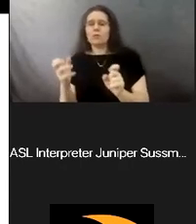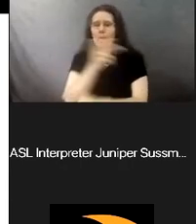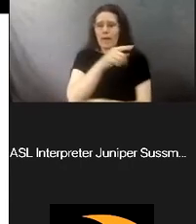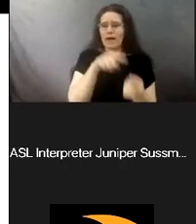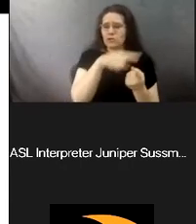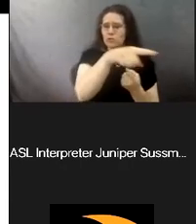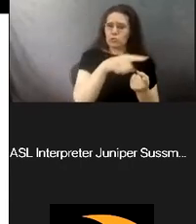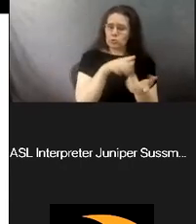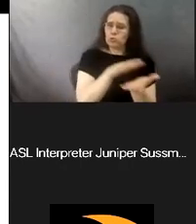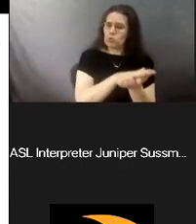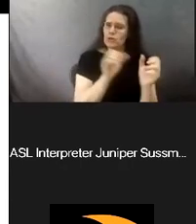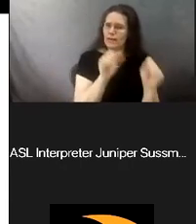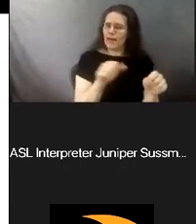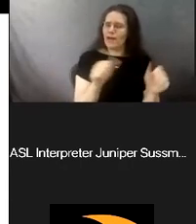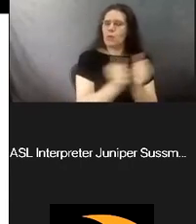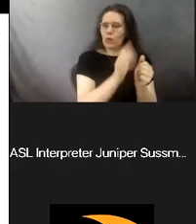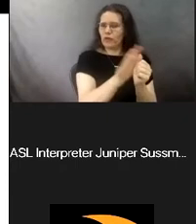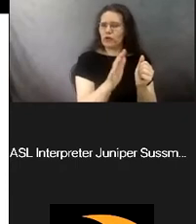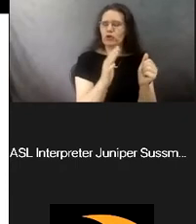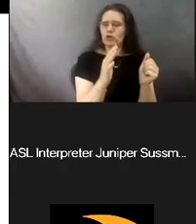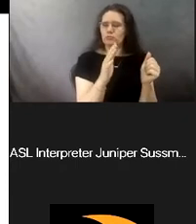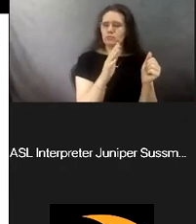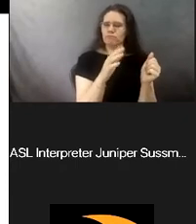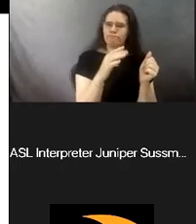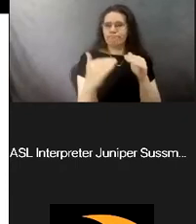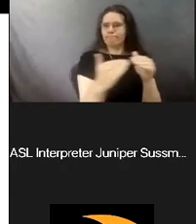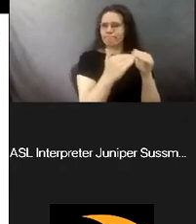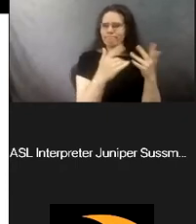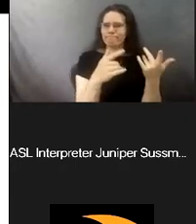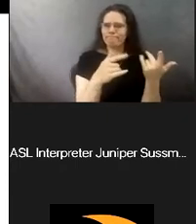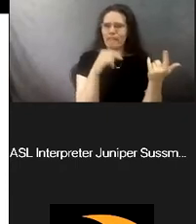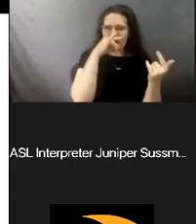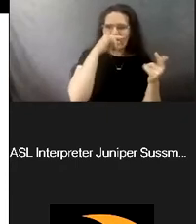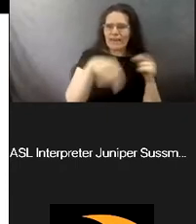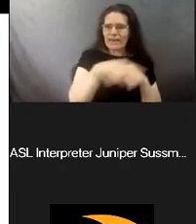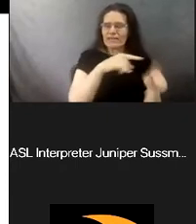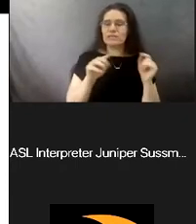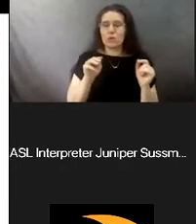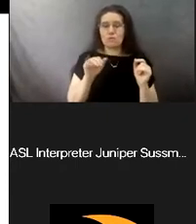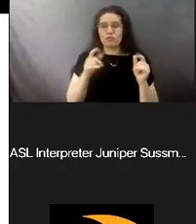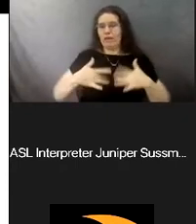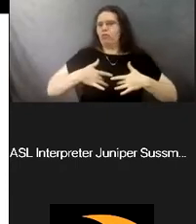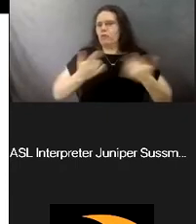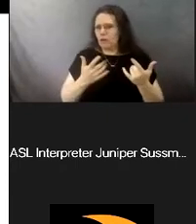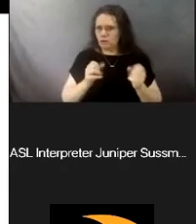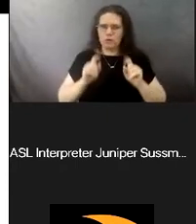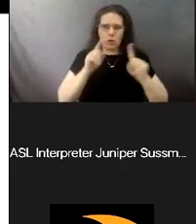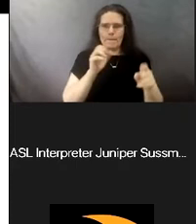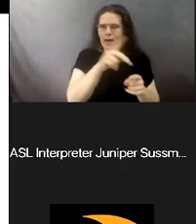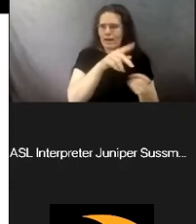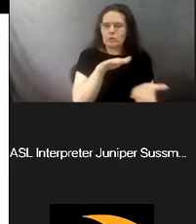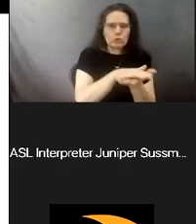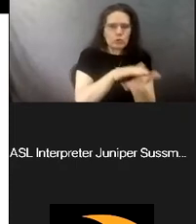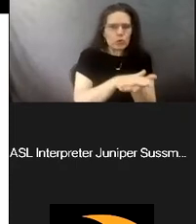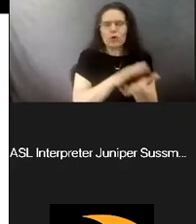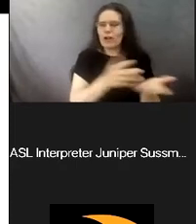her peers, a decision that has elated Maria, who desperately misses her friends and her school routine. However, this